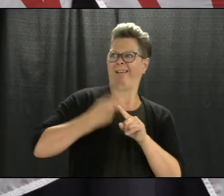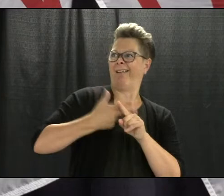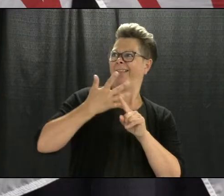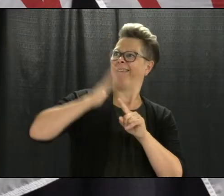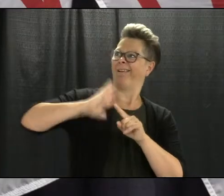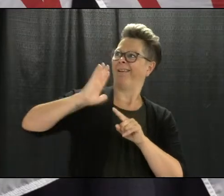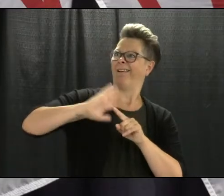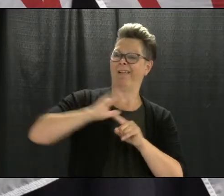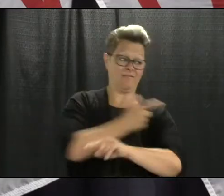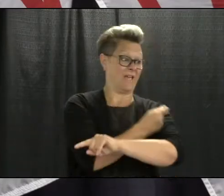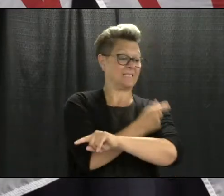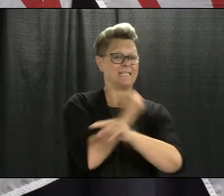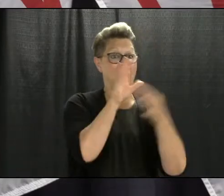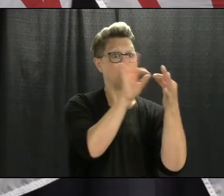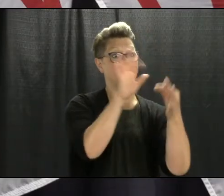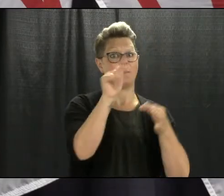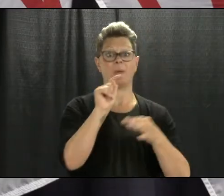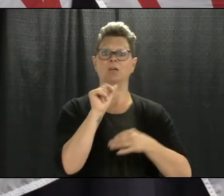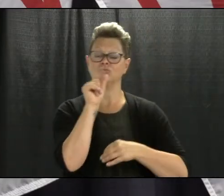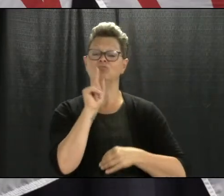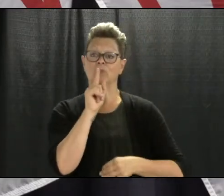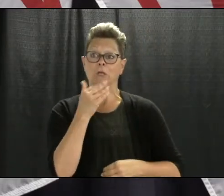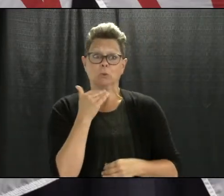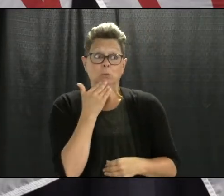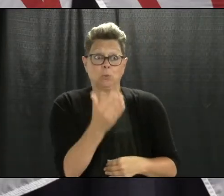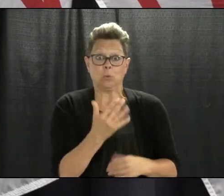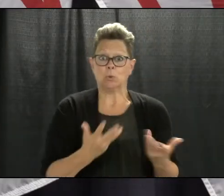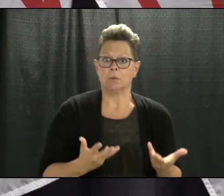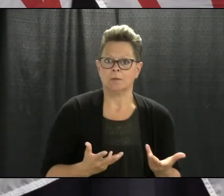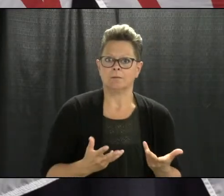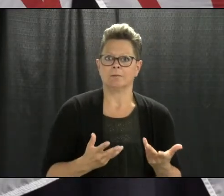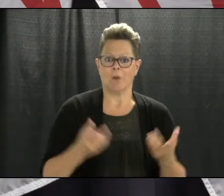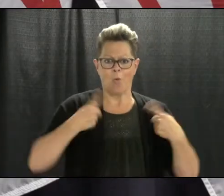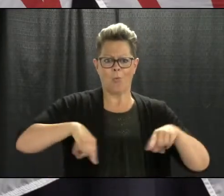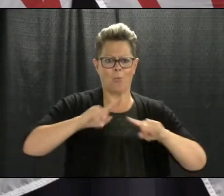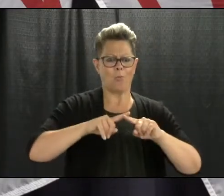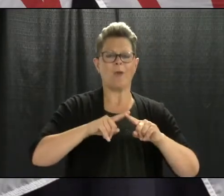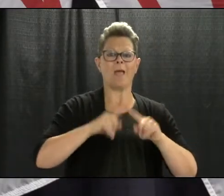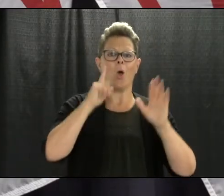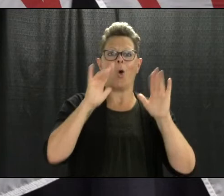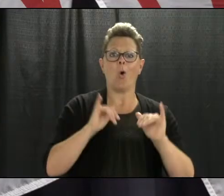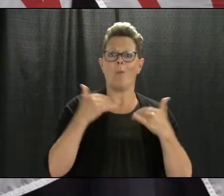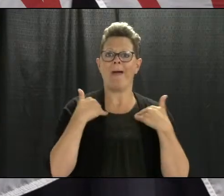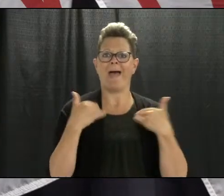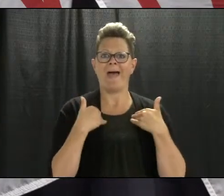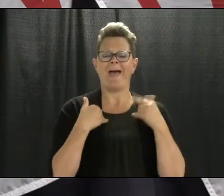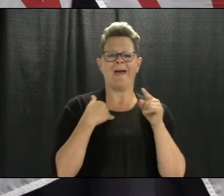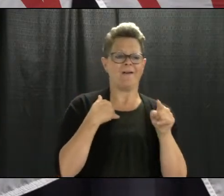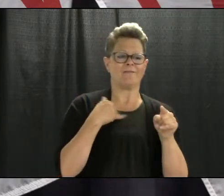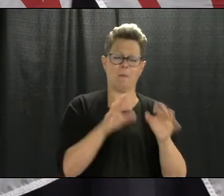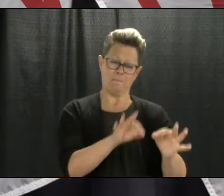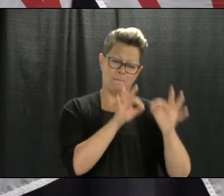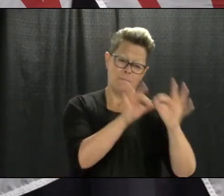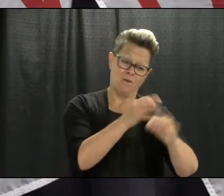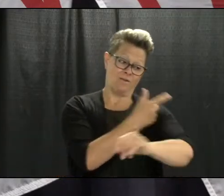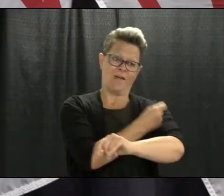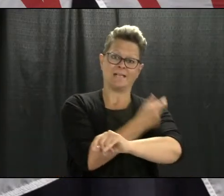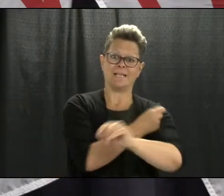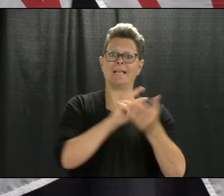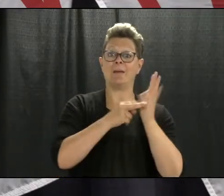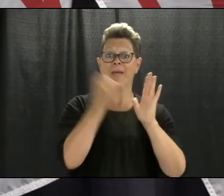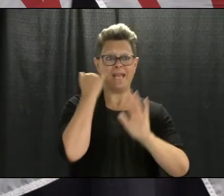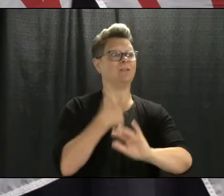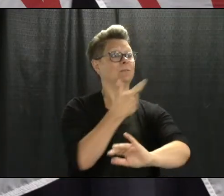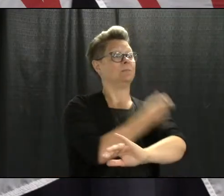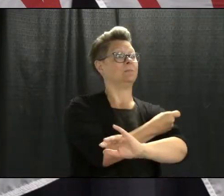damn good because we didn't get everything we wanted out of the vaccine. Like, we would have really loved what we call a sterilizing vaccine. So if you got your vaccine, you're not getting COVID